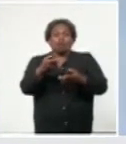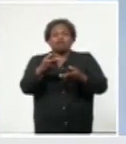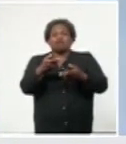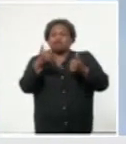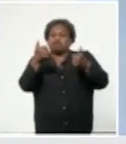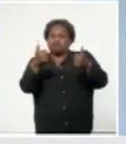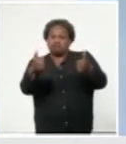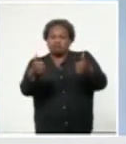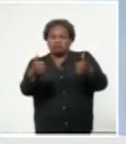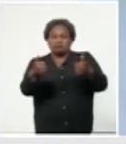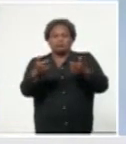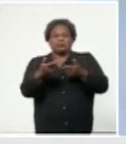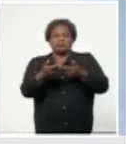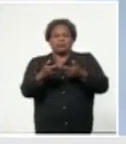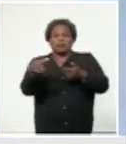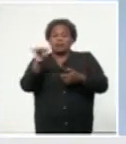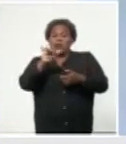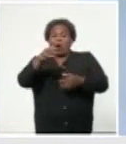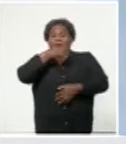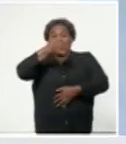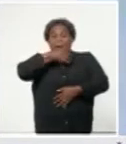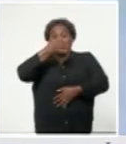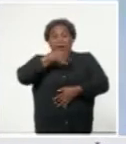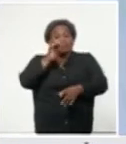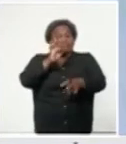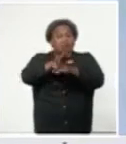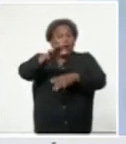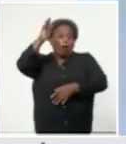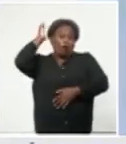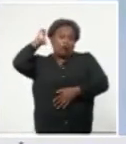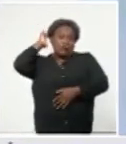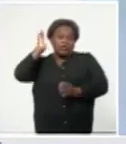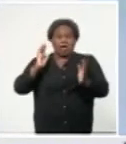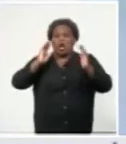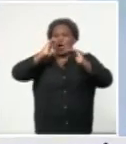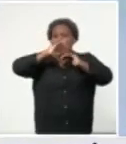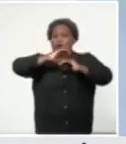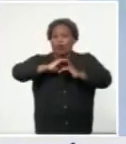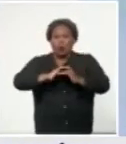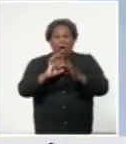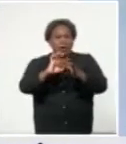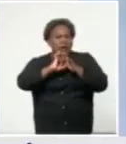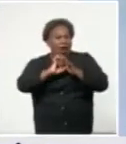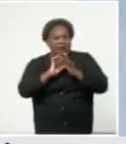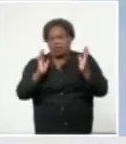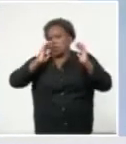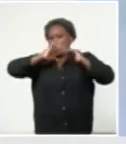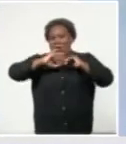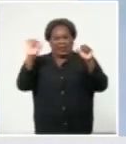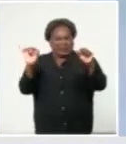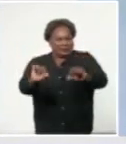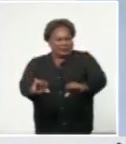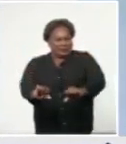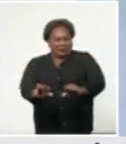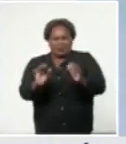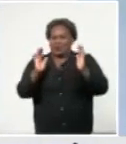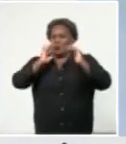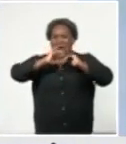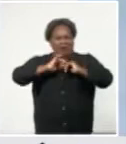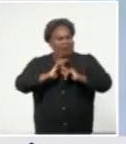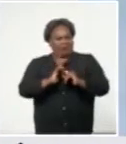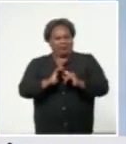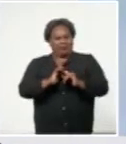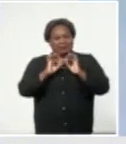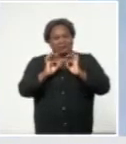the death of 86 people who have died in our country due to the disease. None of them